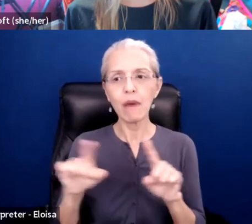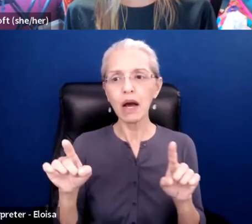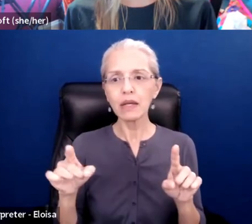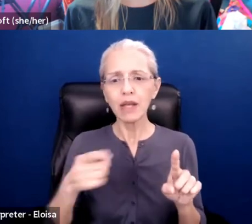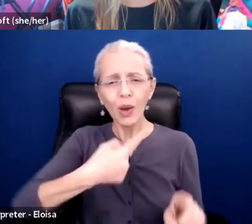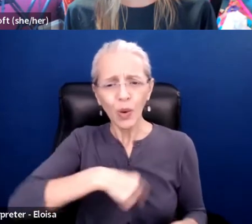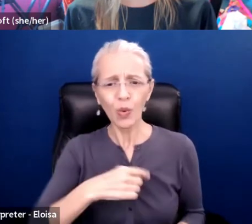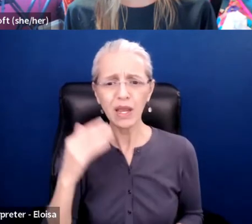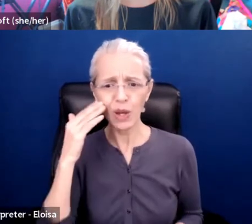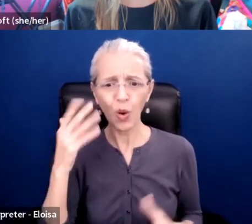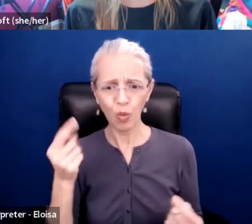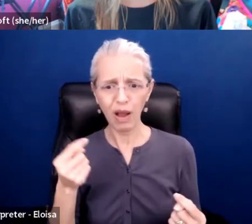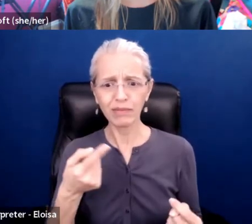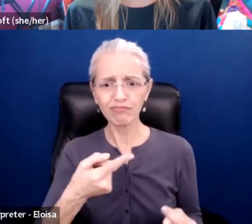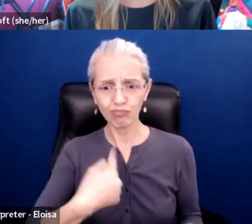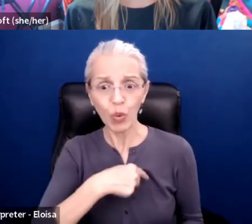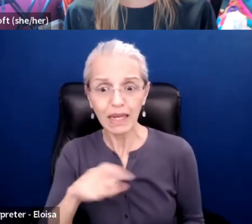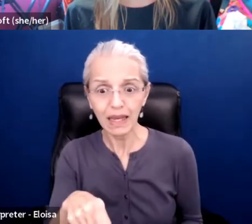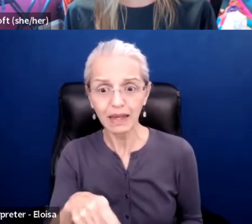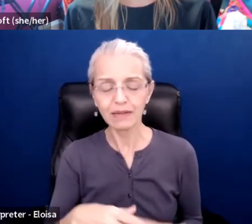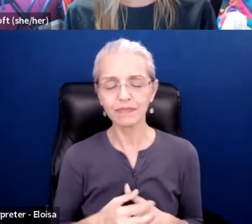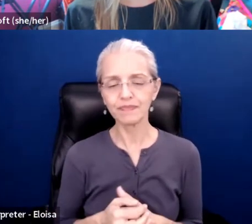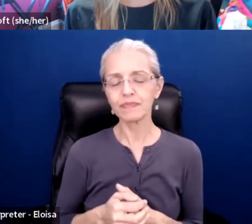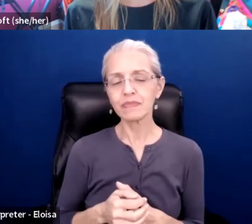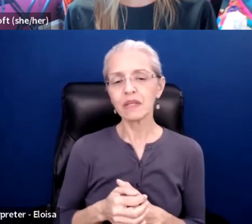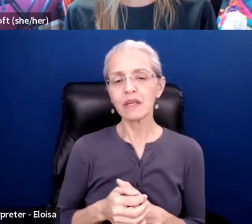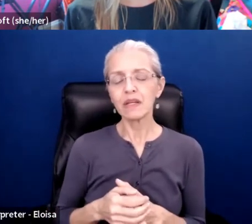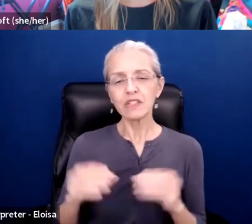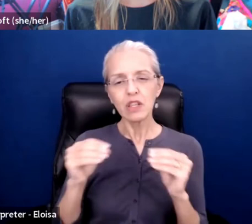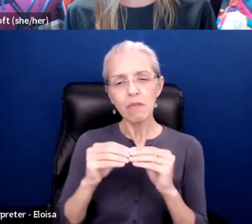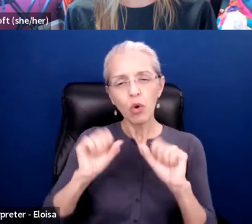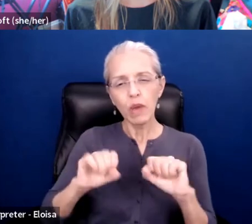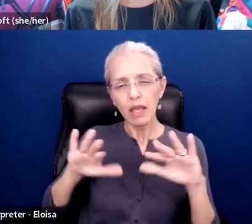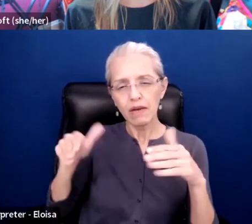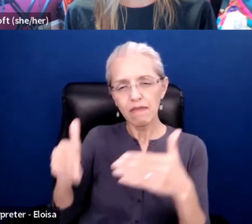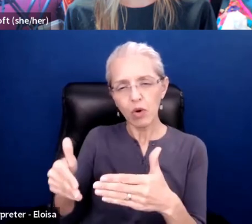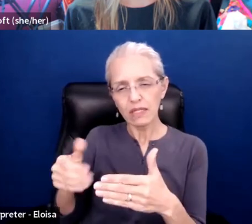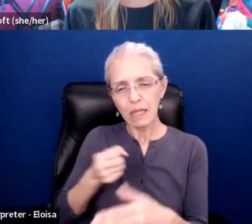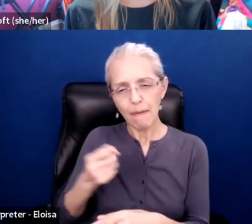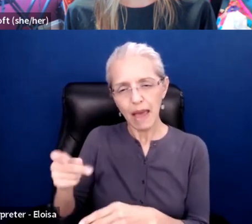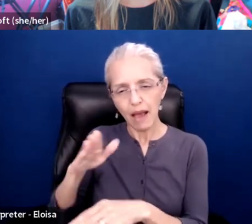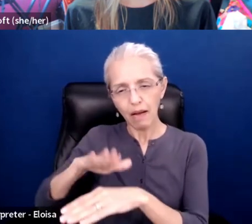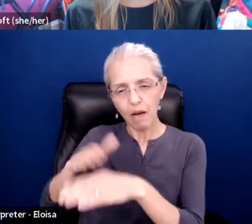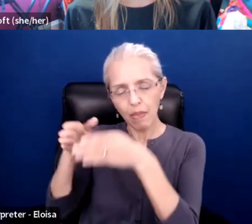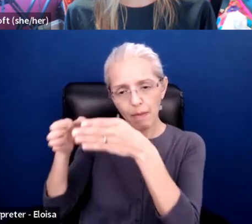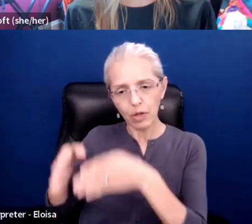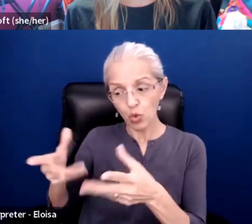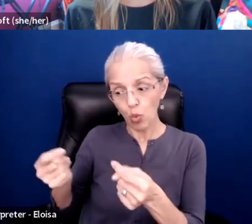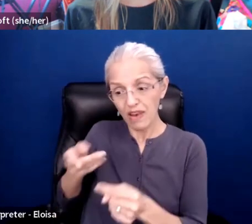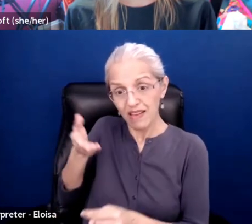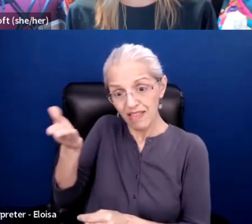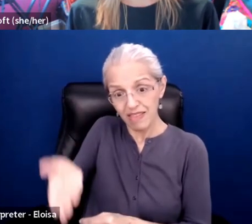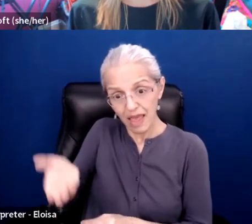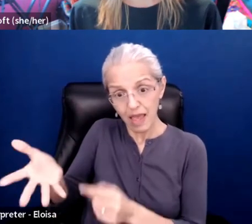we know what we need, right? And the more we can keep focusing it back on the person and what they want and what they, you